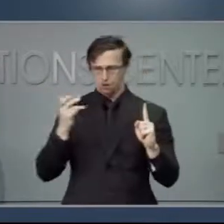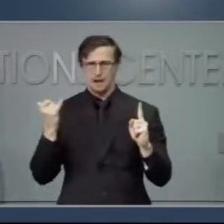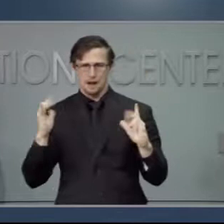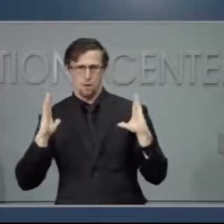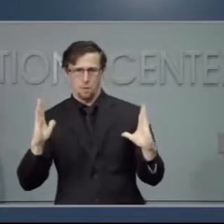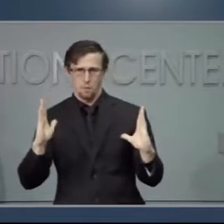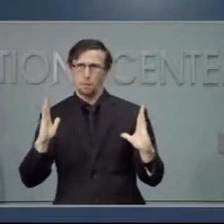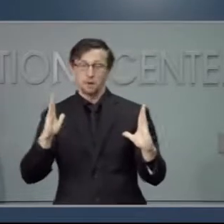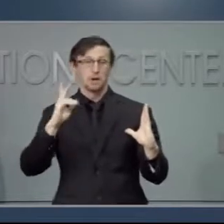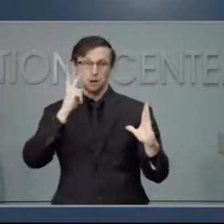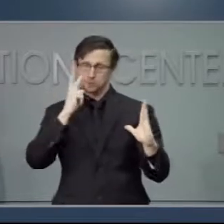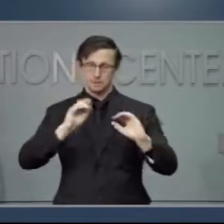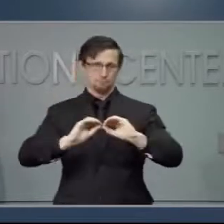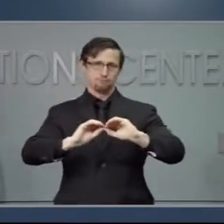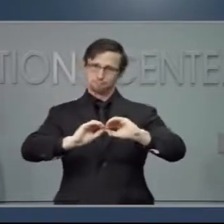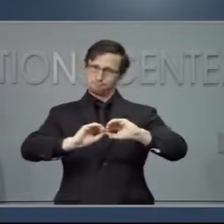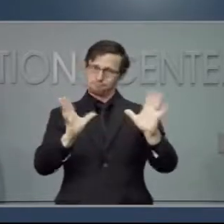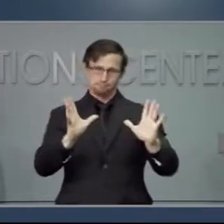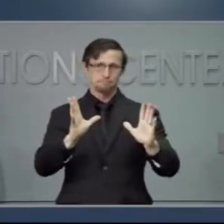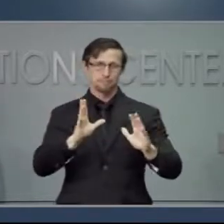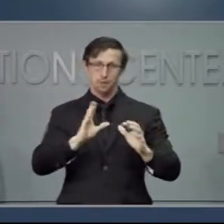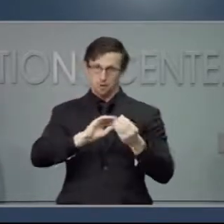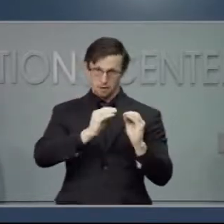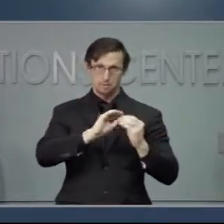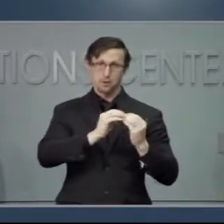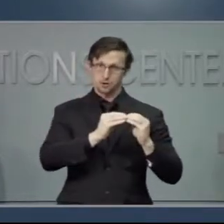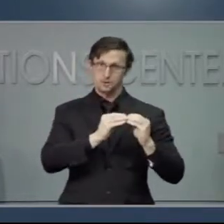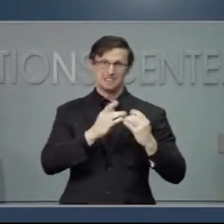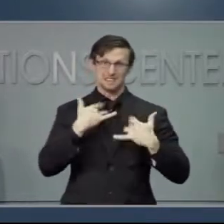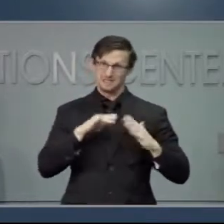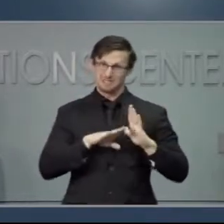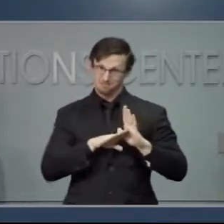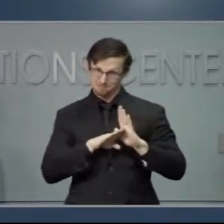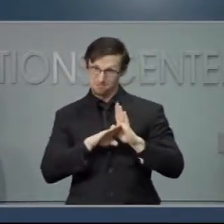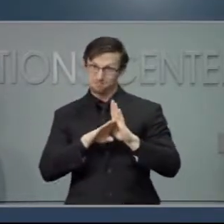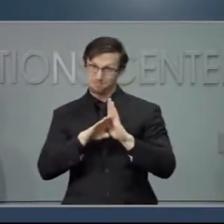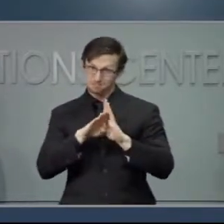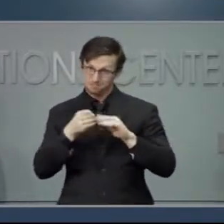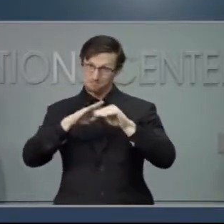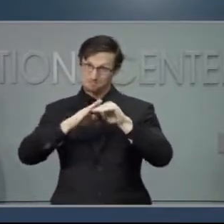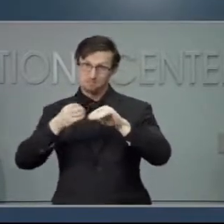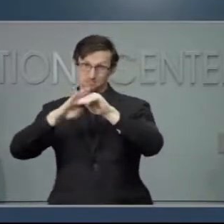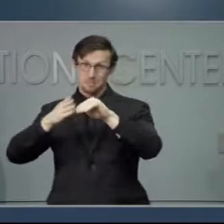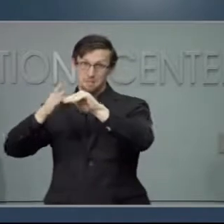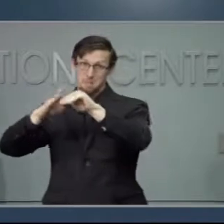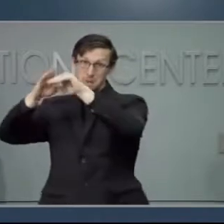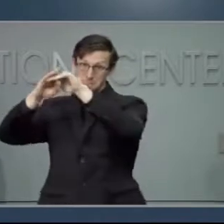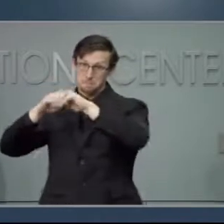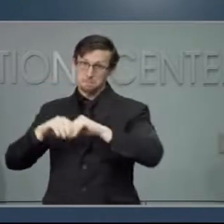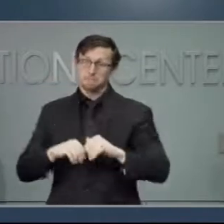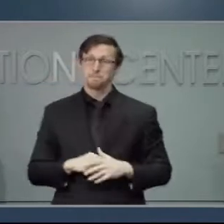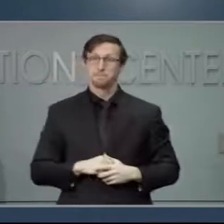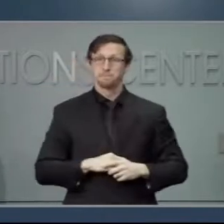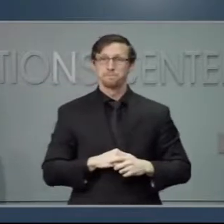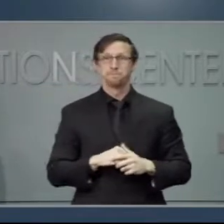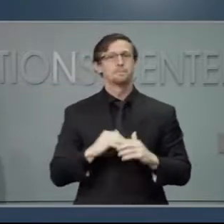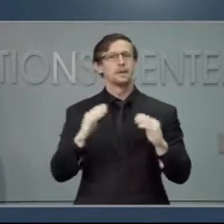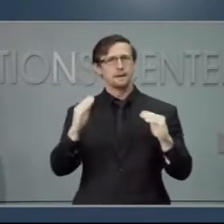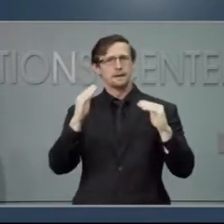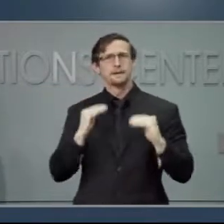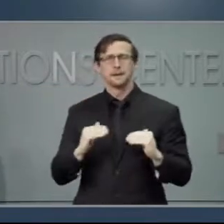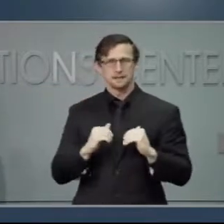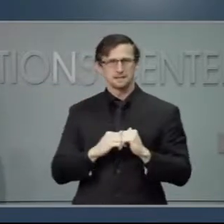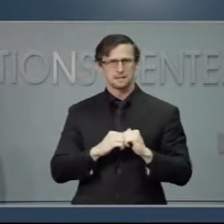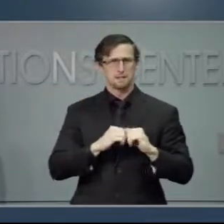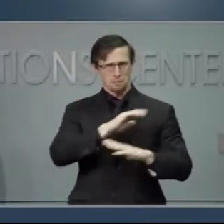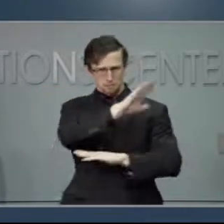today, you can see a clear picture that our cases are trending up significantly. Next, we look at the percent of tests